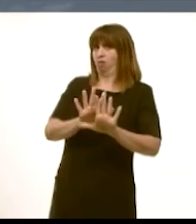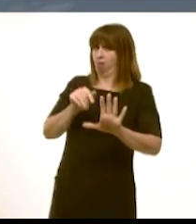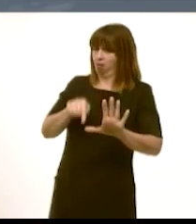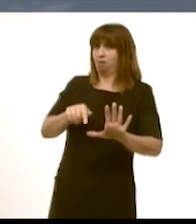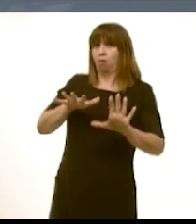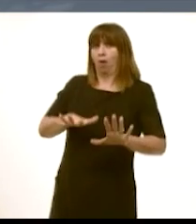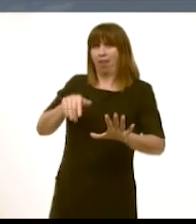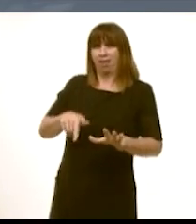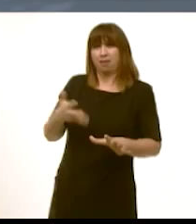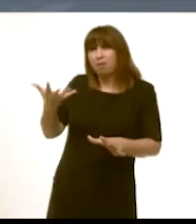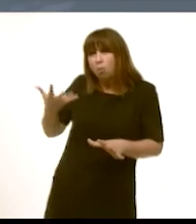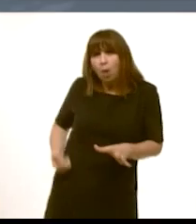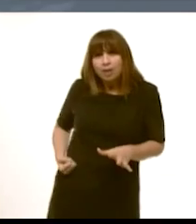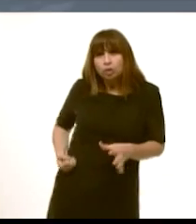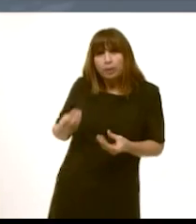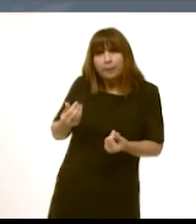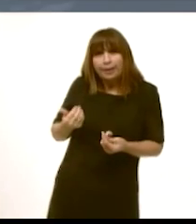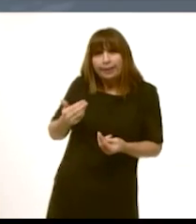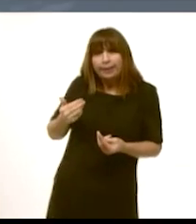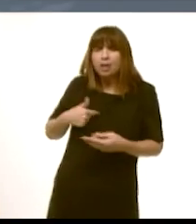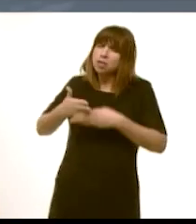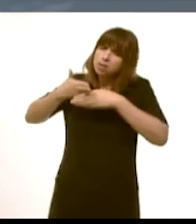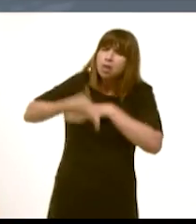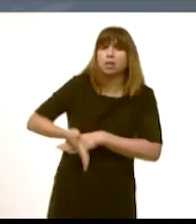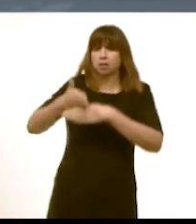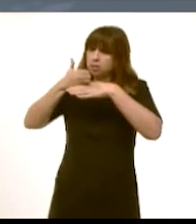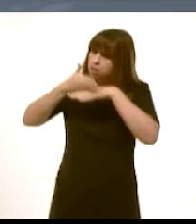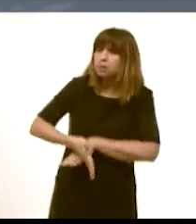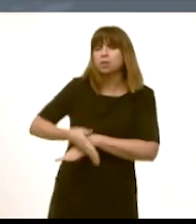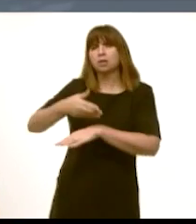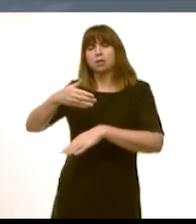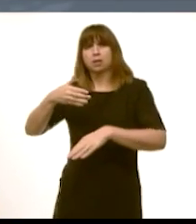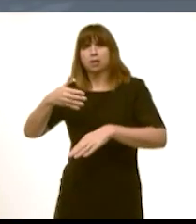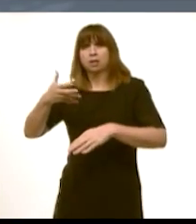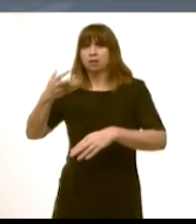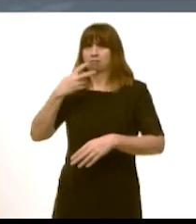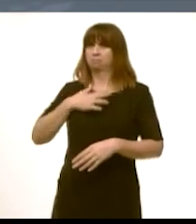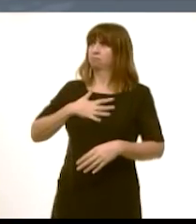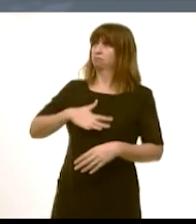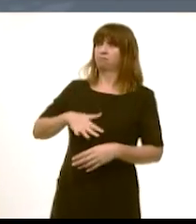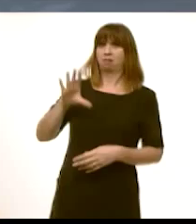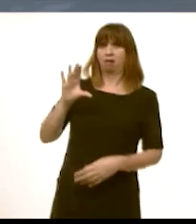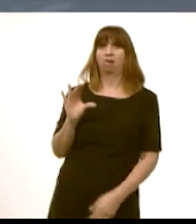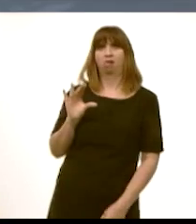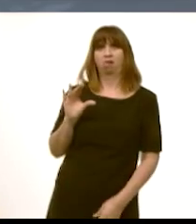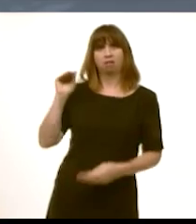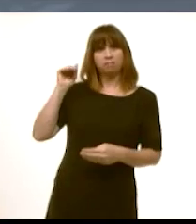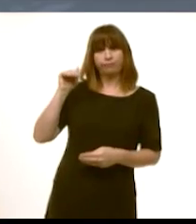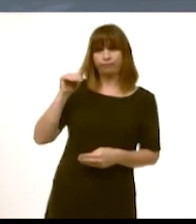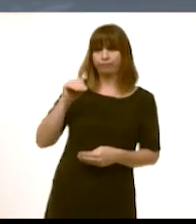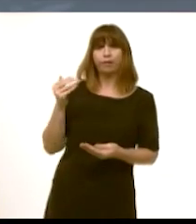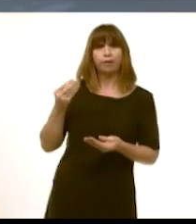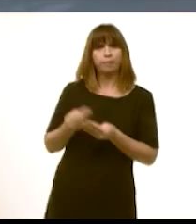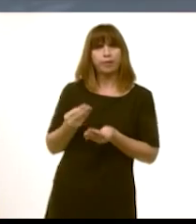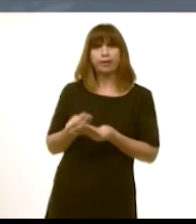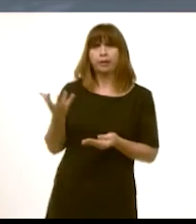money that people take home after a hard week's work is actually falling. Also, on top